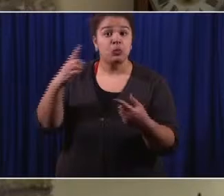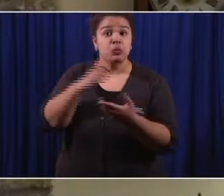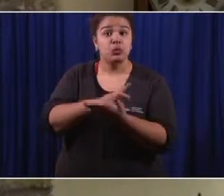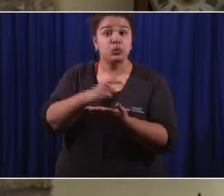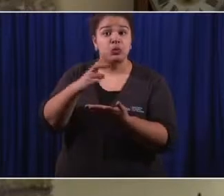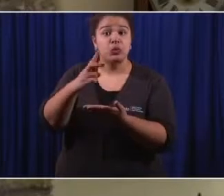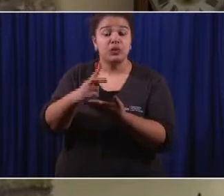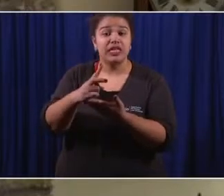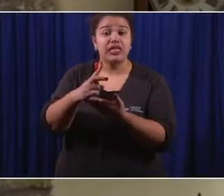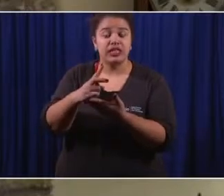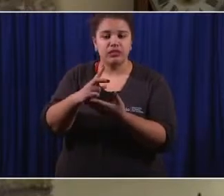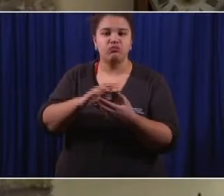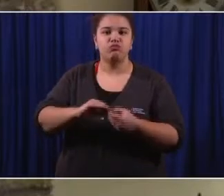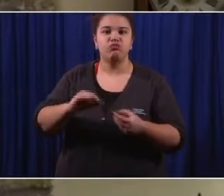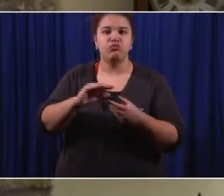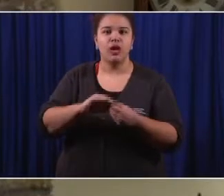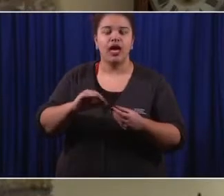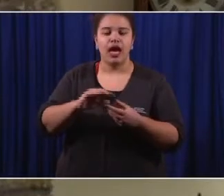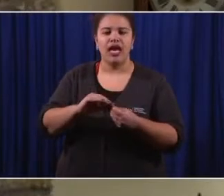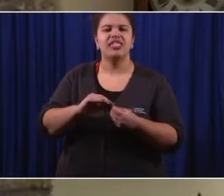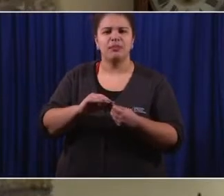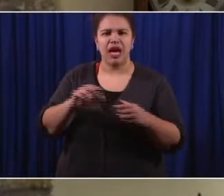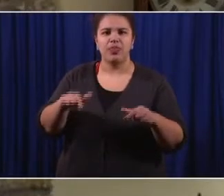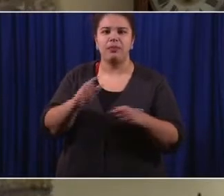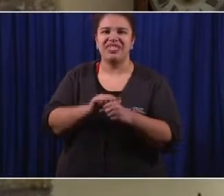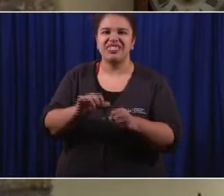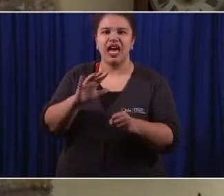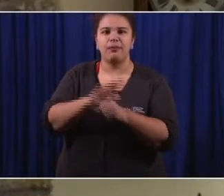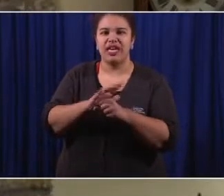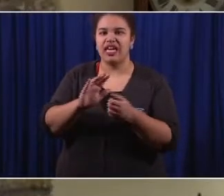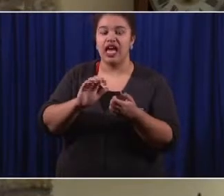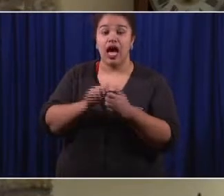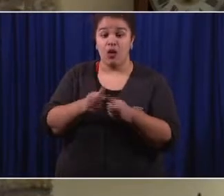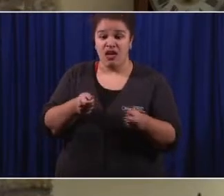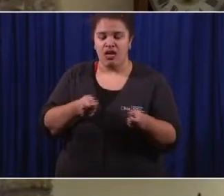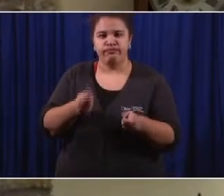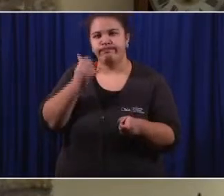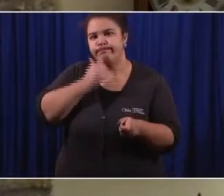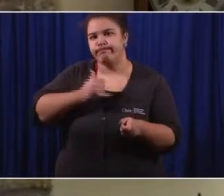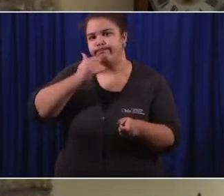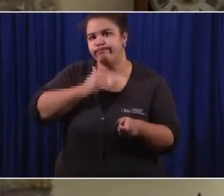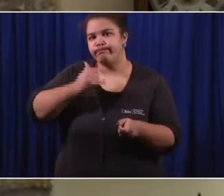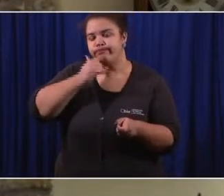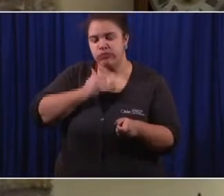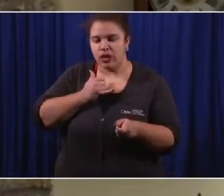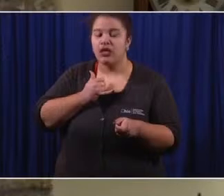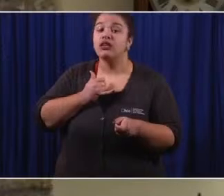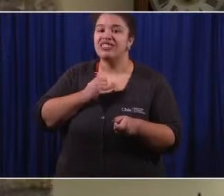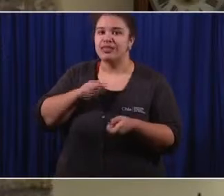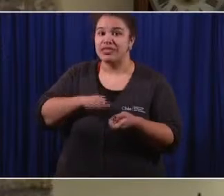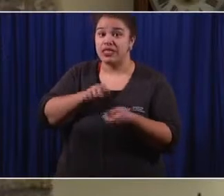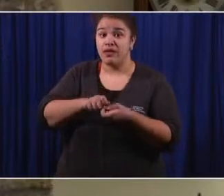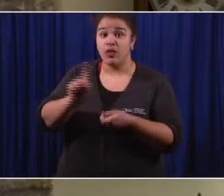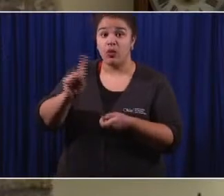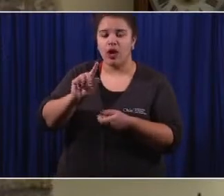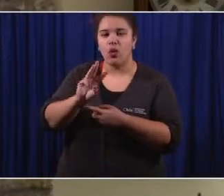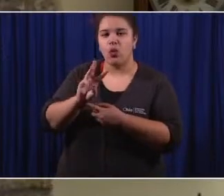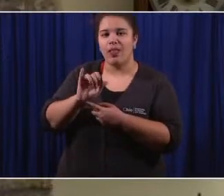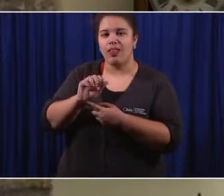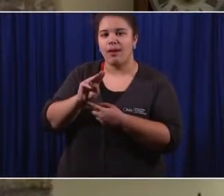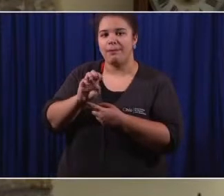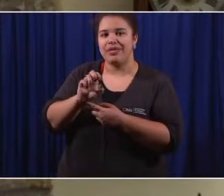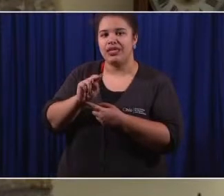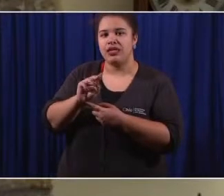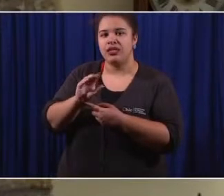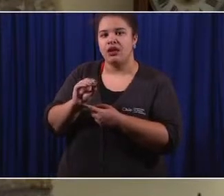the alleged mishandling of the pandemic and ongoing issues within a Willoughby nursing home. More than a dozen family members,